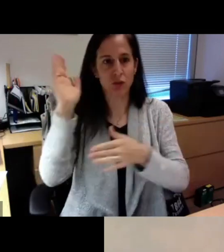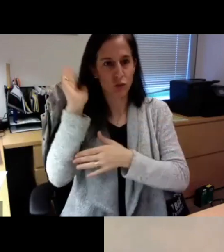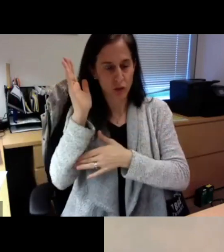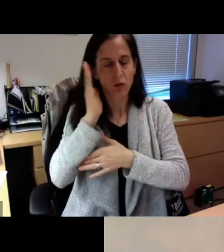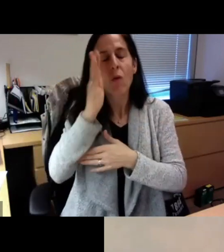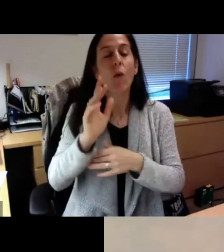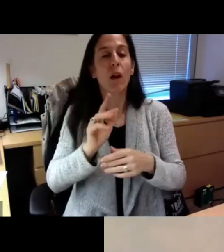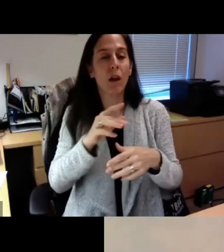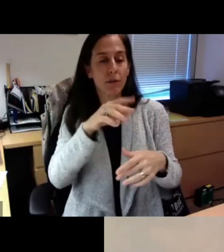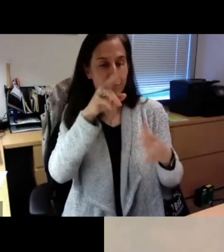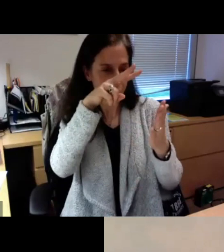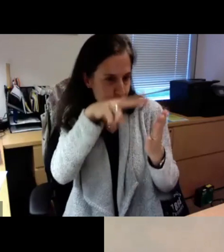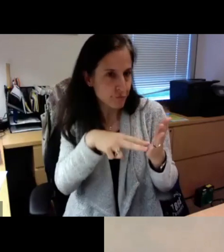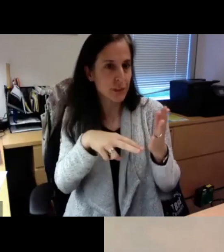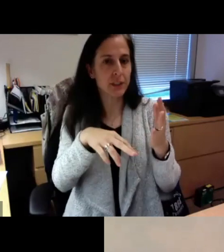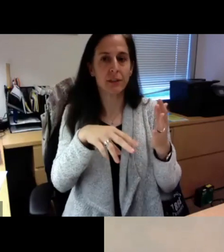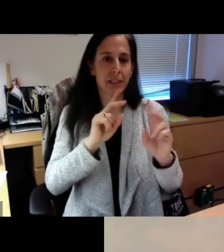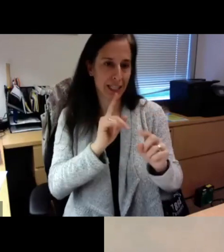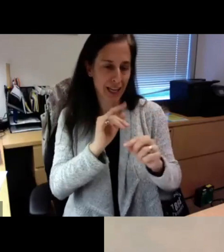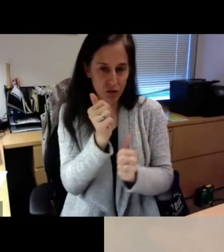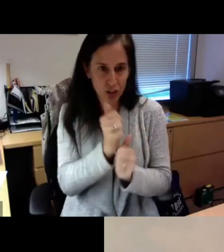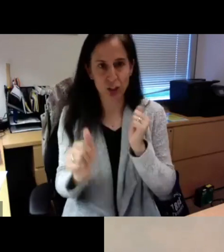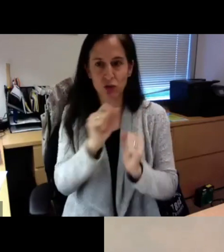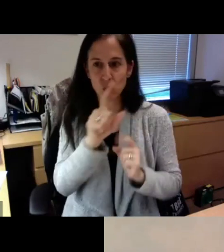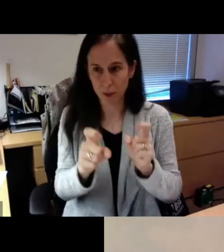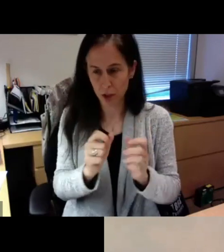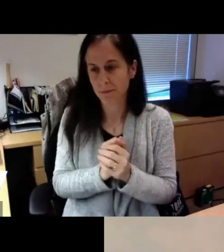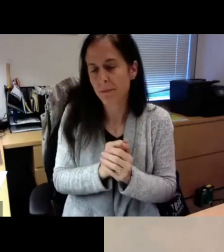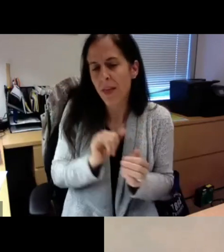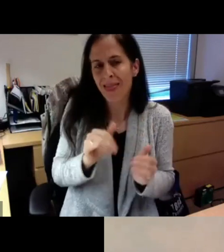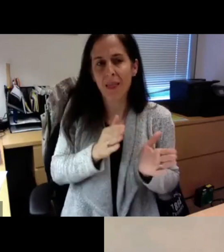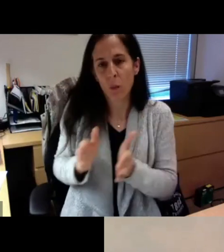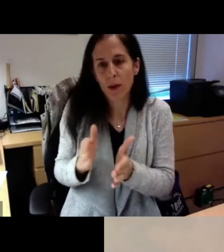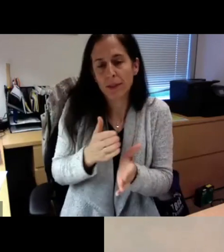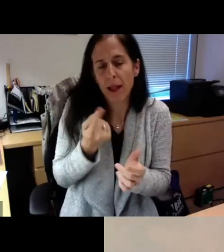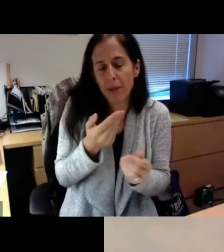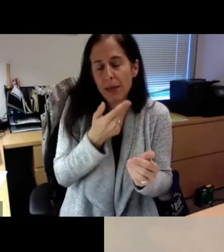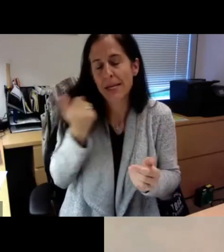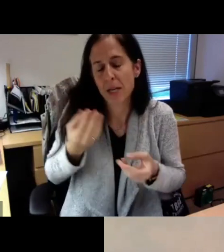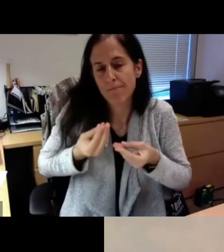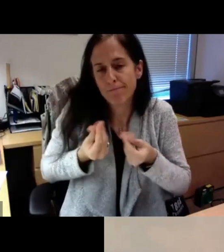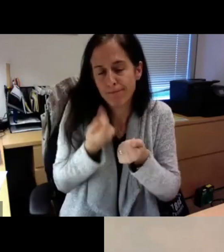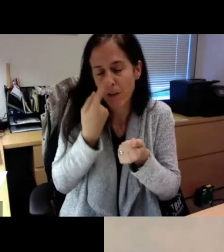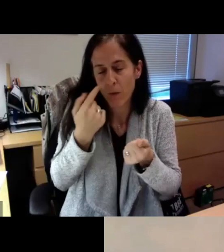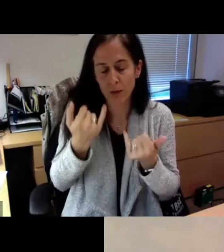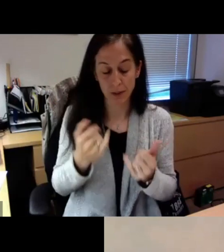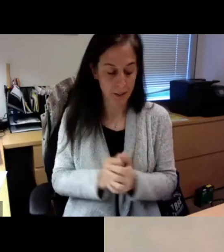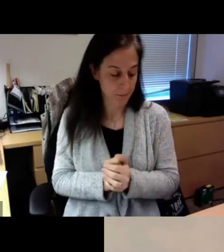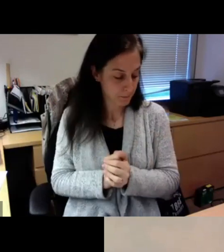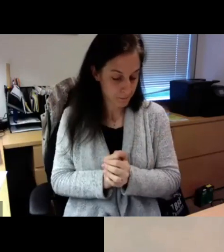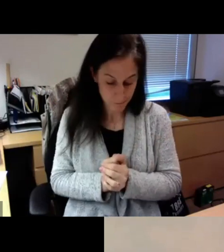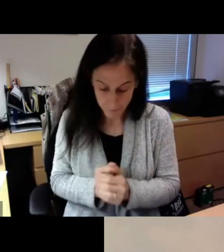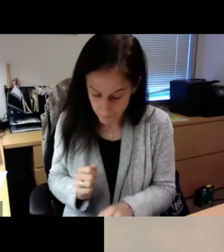the Q&A will be held until the culmination of the presentation, at which point we will read through those questions and answer